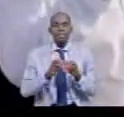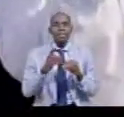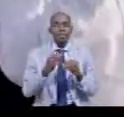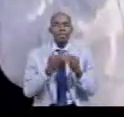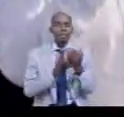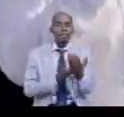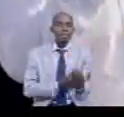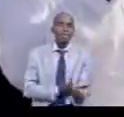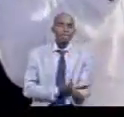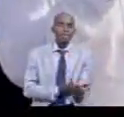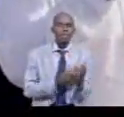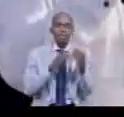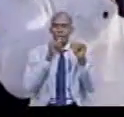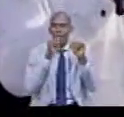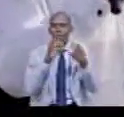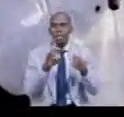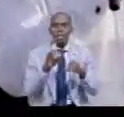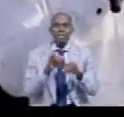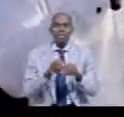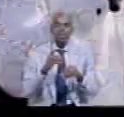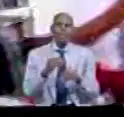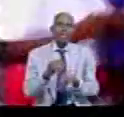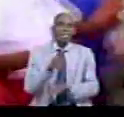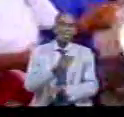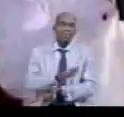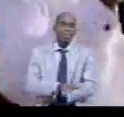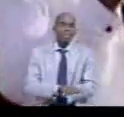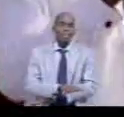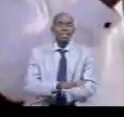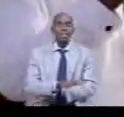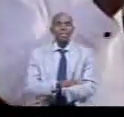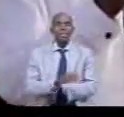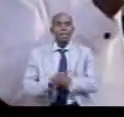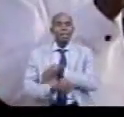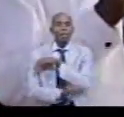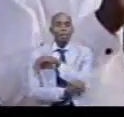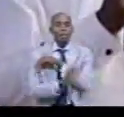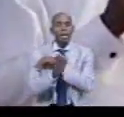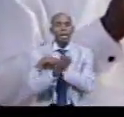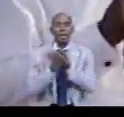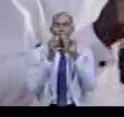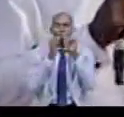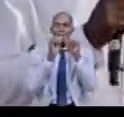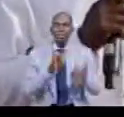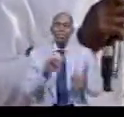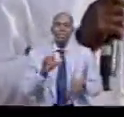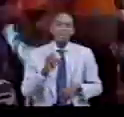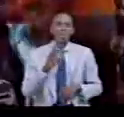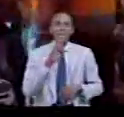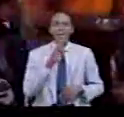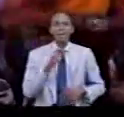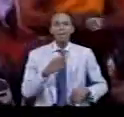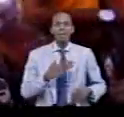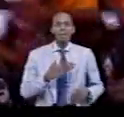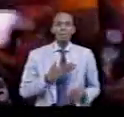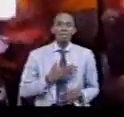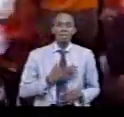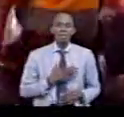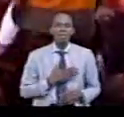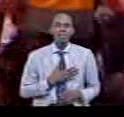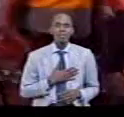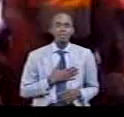in the morning, blessed in the evening. Abraham's blessings are mine.